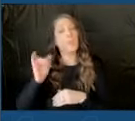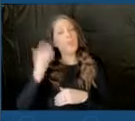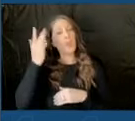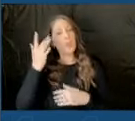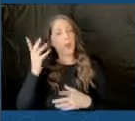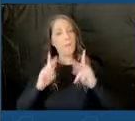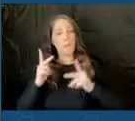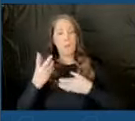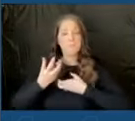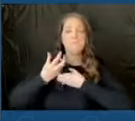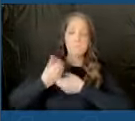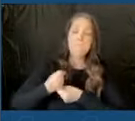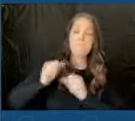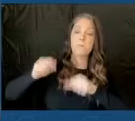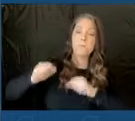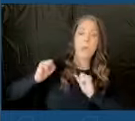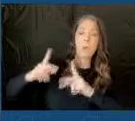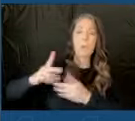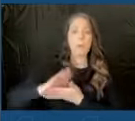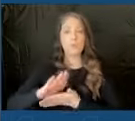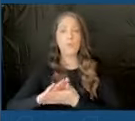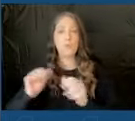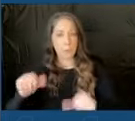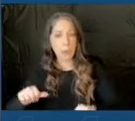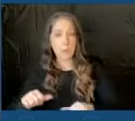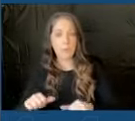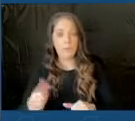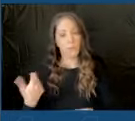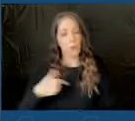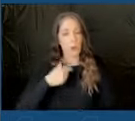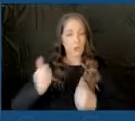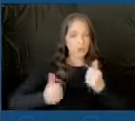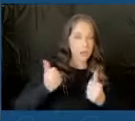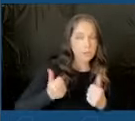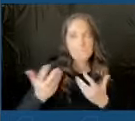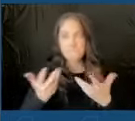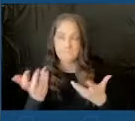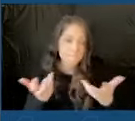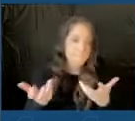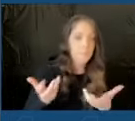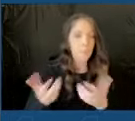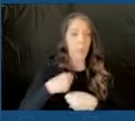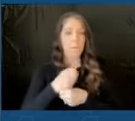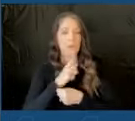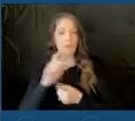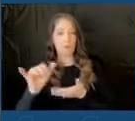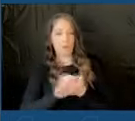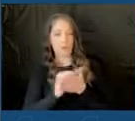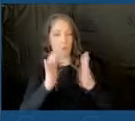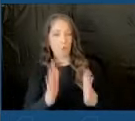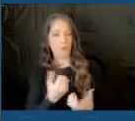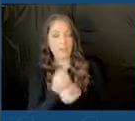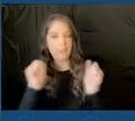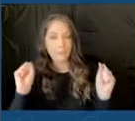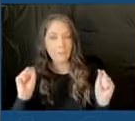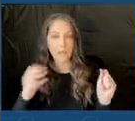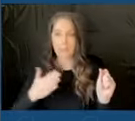always be aggressive, make sure we leave no stone unturned, to make sure New York is positioned to protect our citizens. It's my number one job.